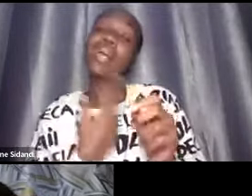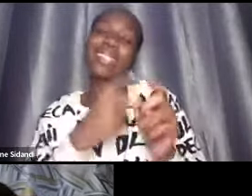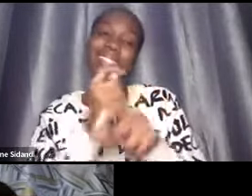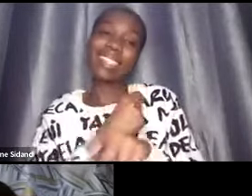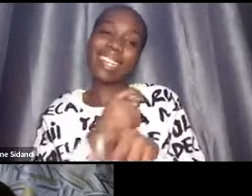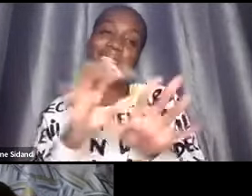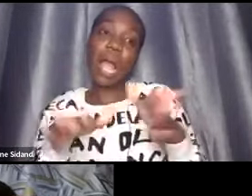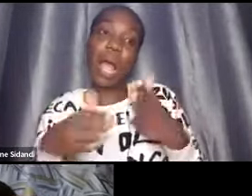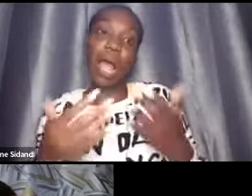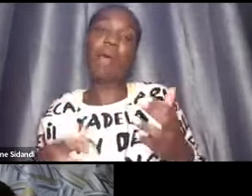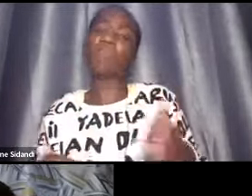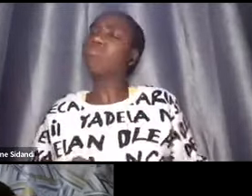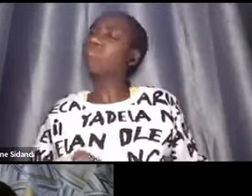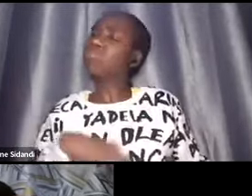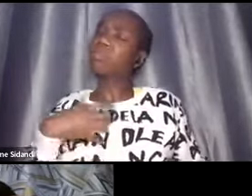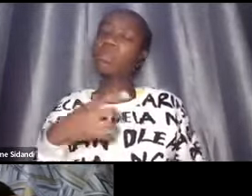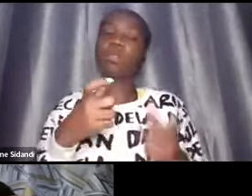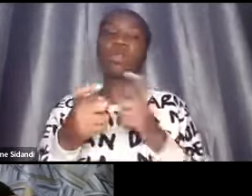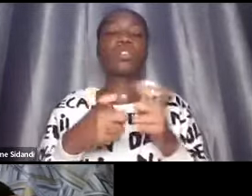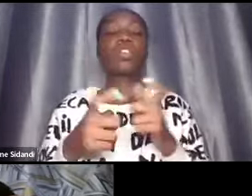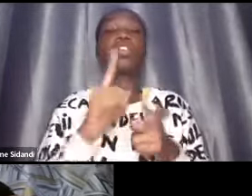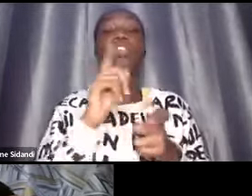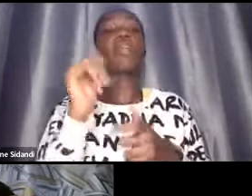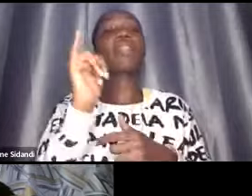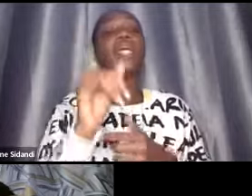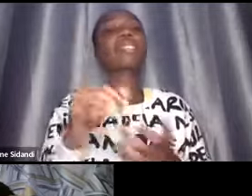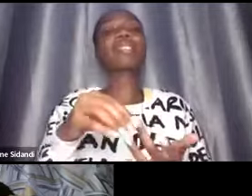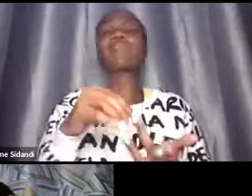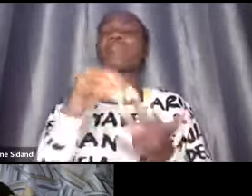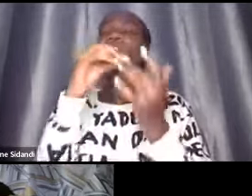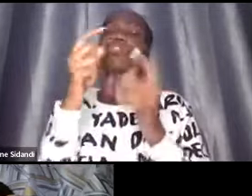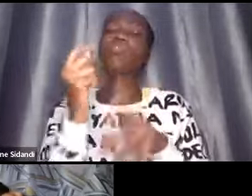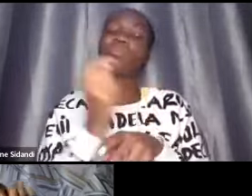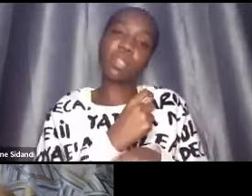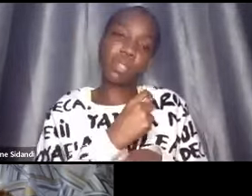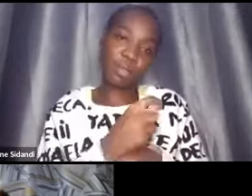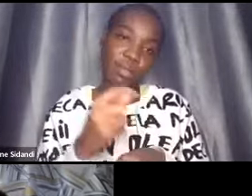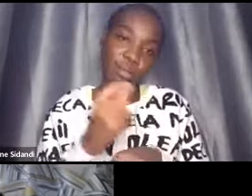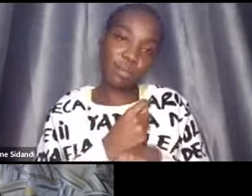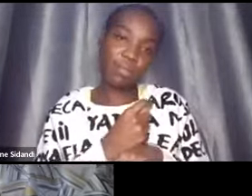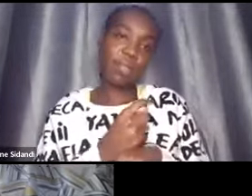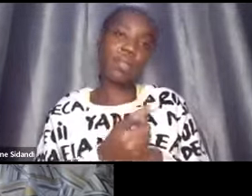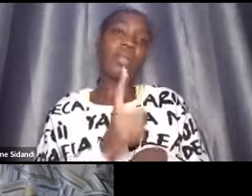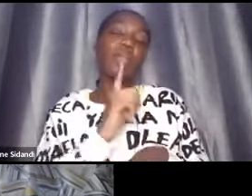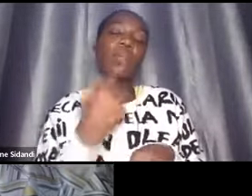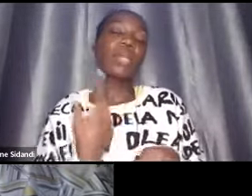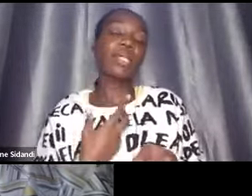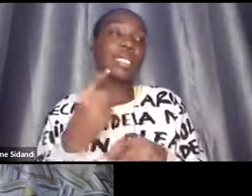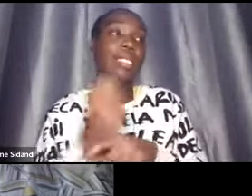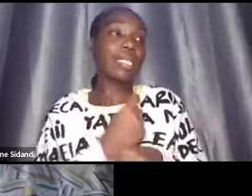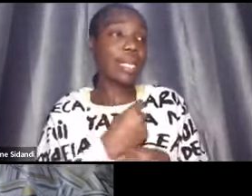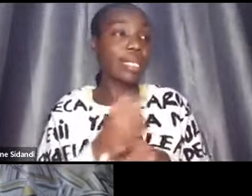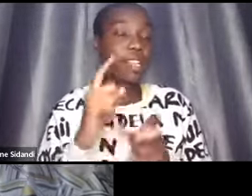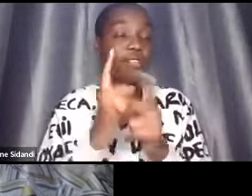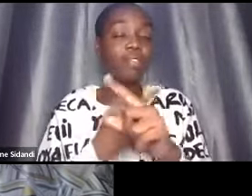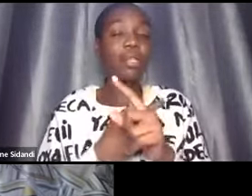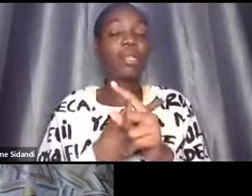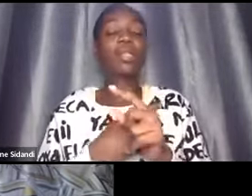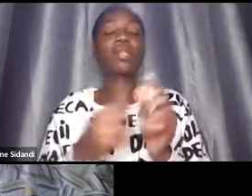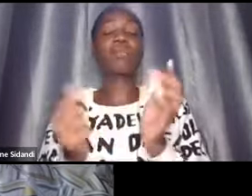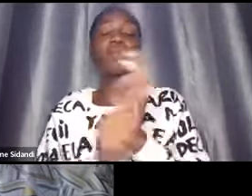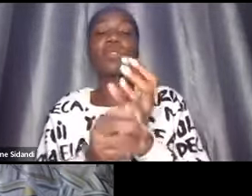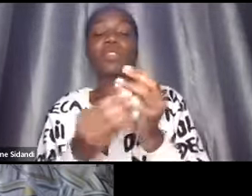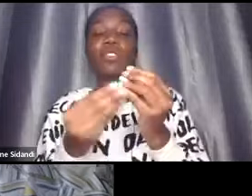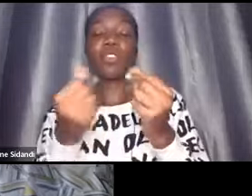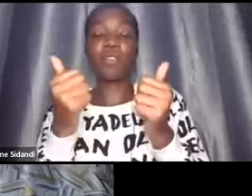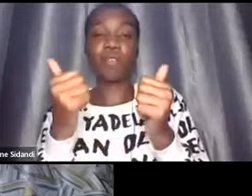anguish. And that is special training specifically for mediators. So we train different mediations. We train commercial mediators, workplace